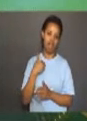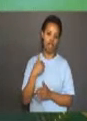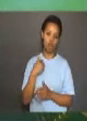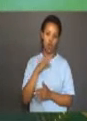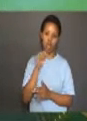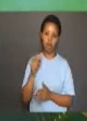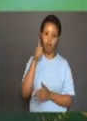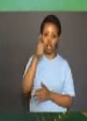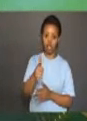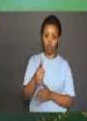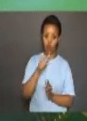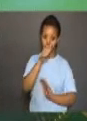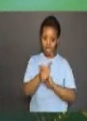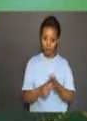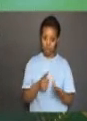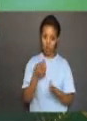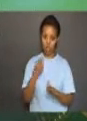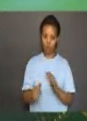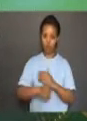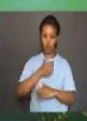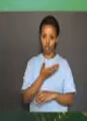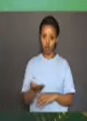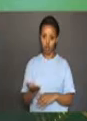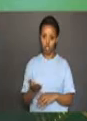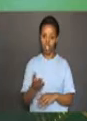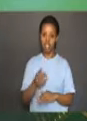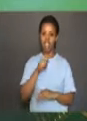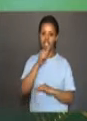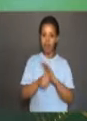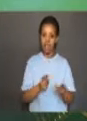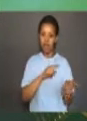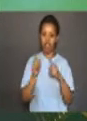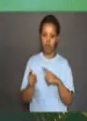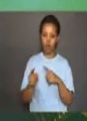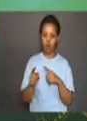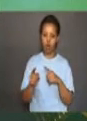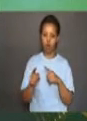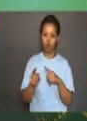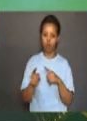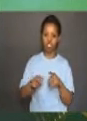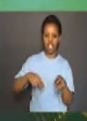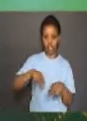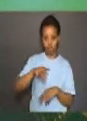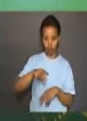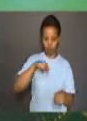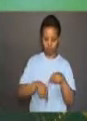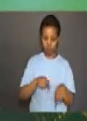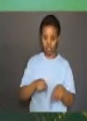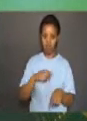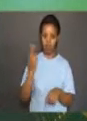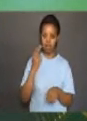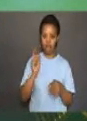predators. Their long legs help them to move quickly, and their long